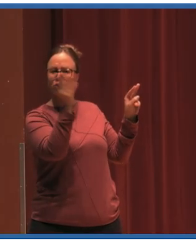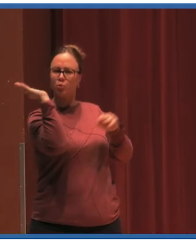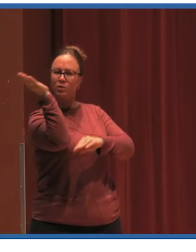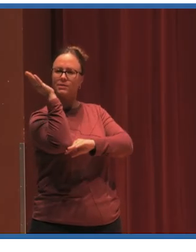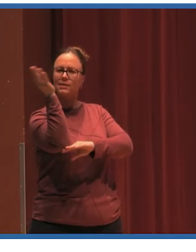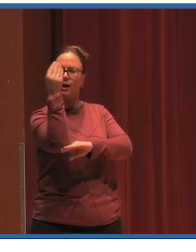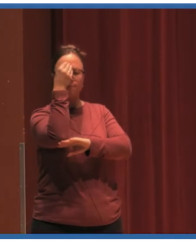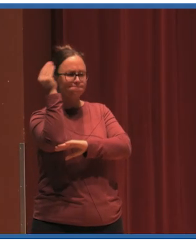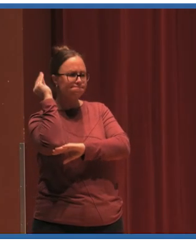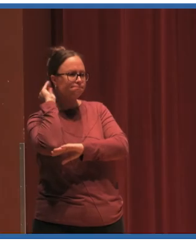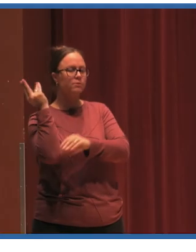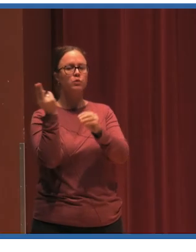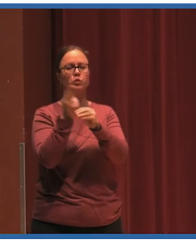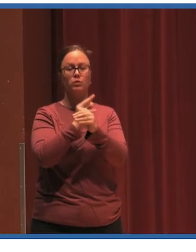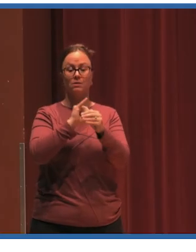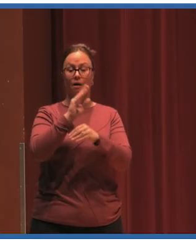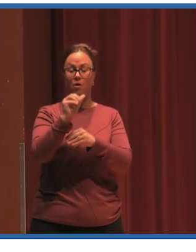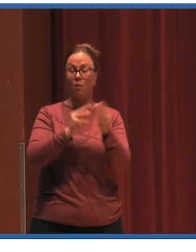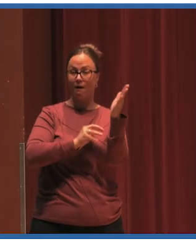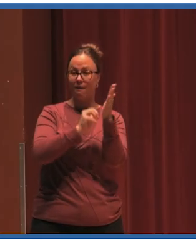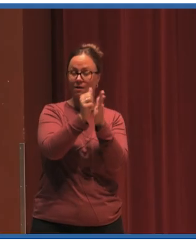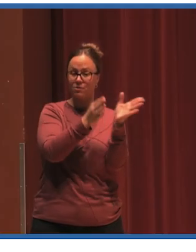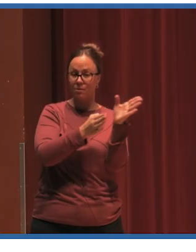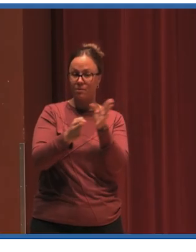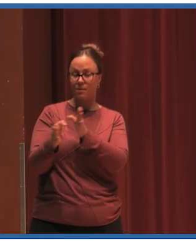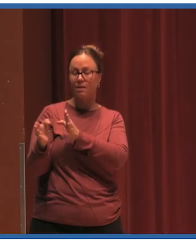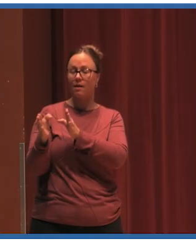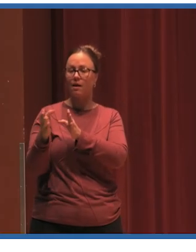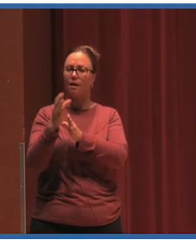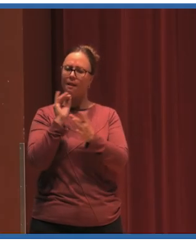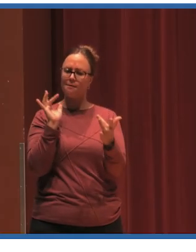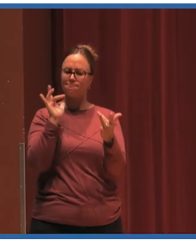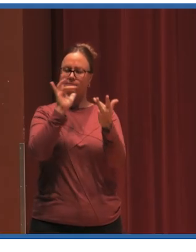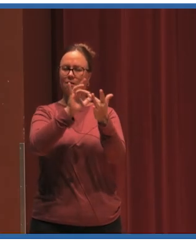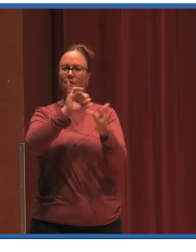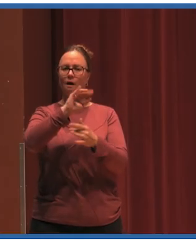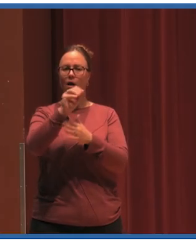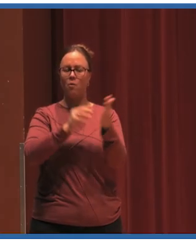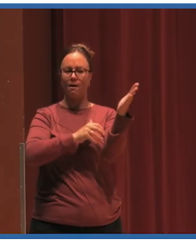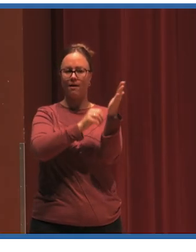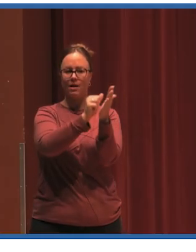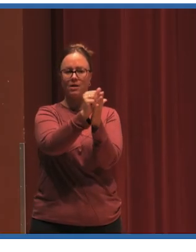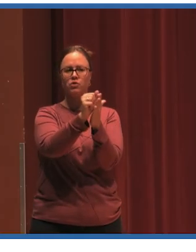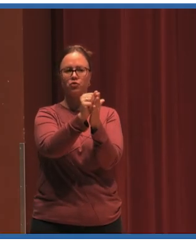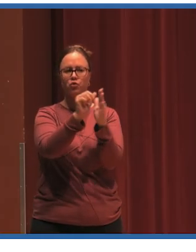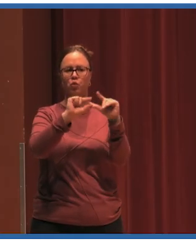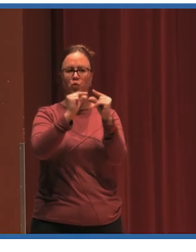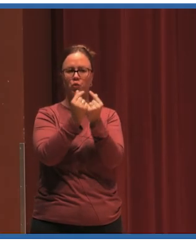Cancer Plan for inspiration, and please reach out to the Iowa Cancer Consortium for partnership moving forward.